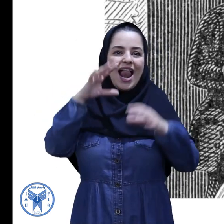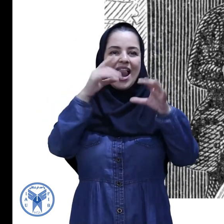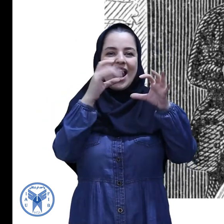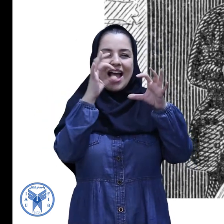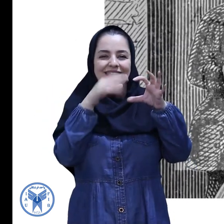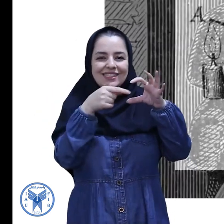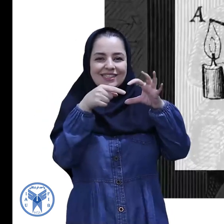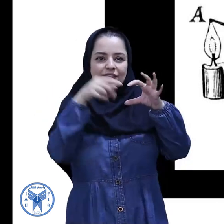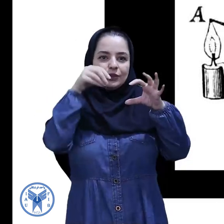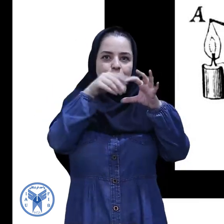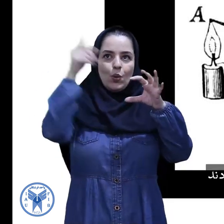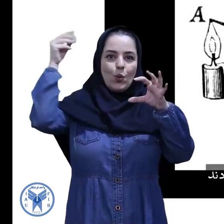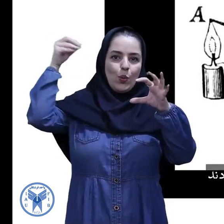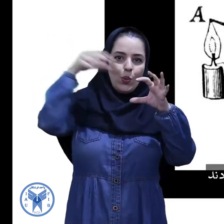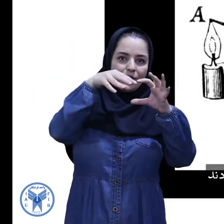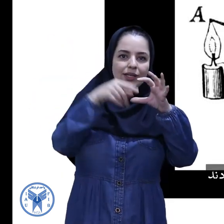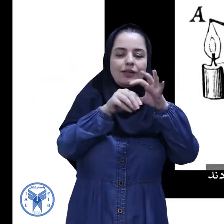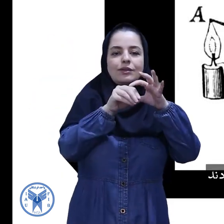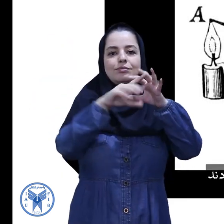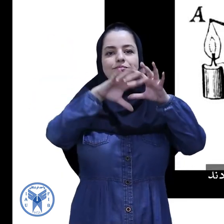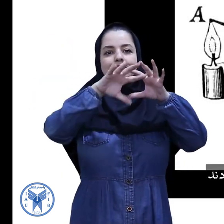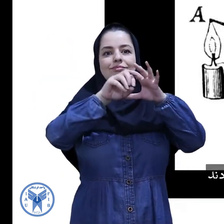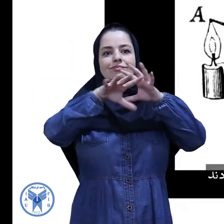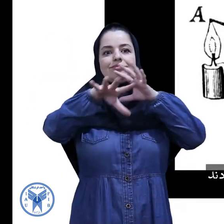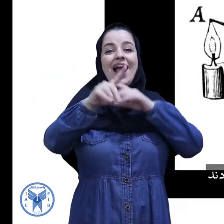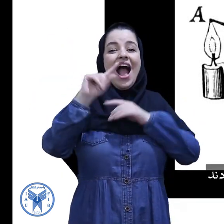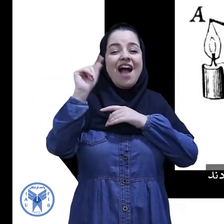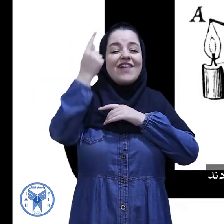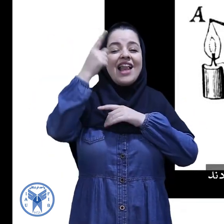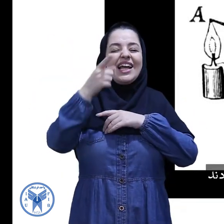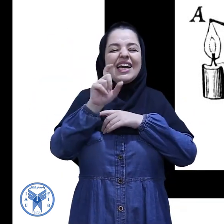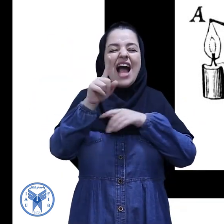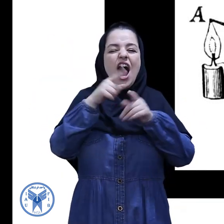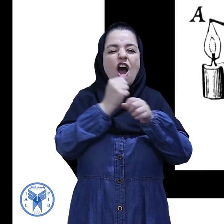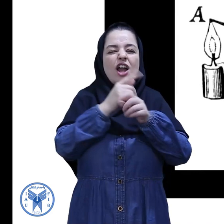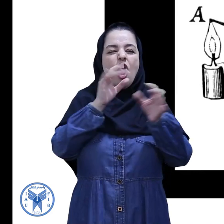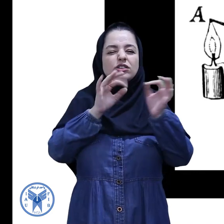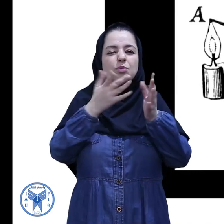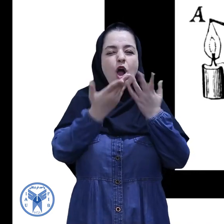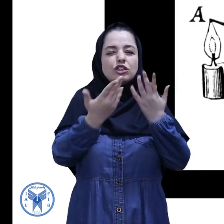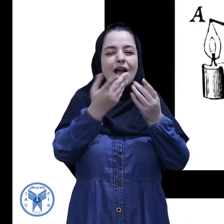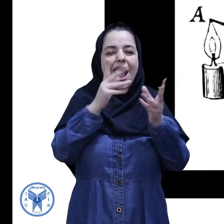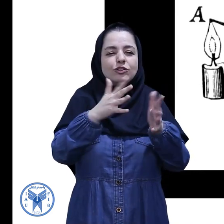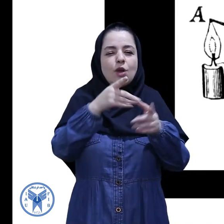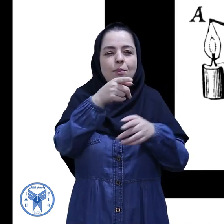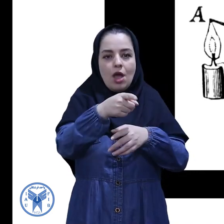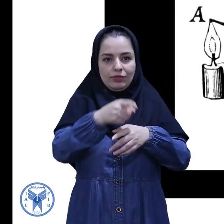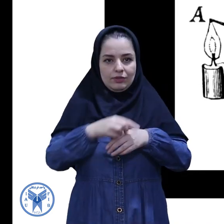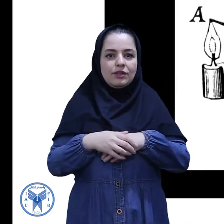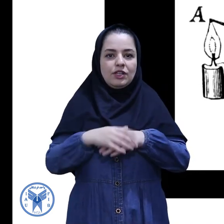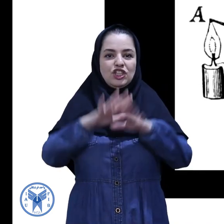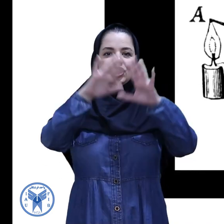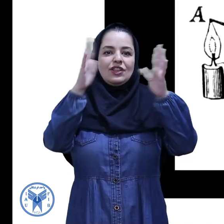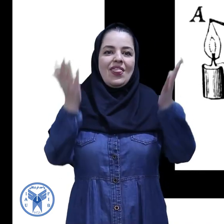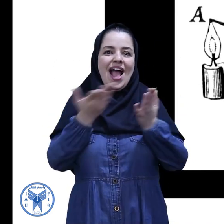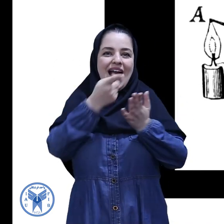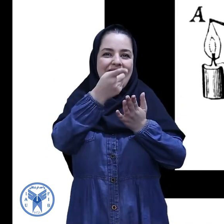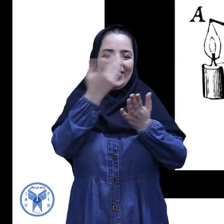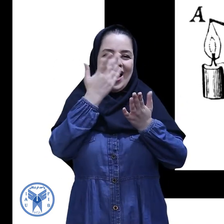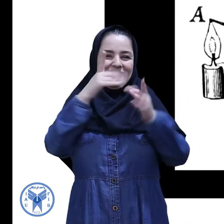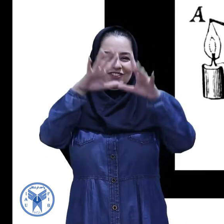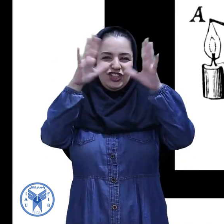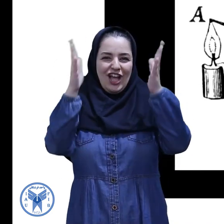is essentially a box. The early experimenters with photography all knew that they wanted to make images in that box.